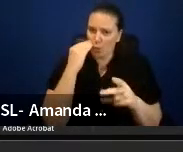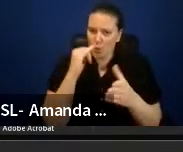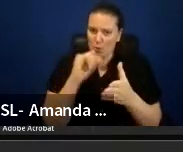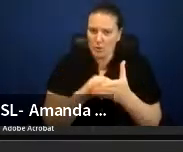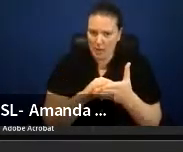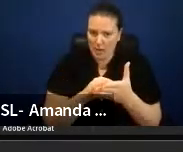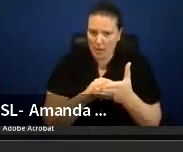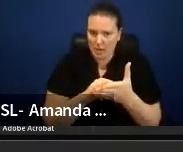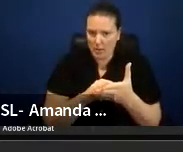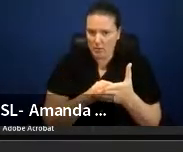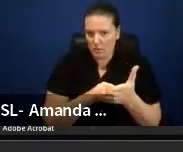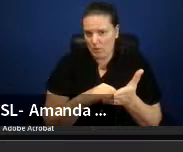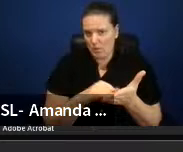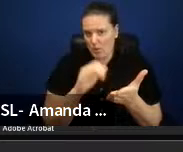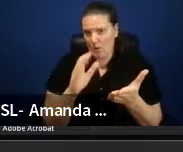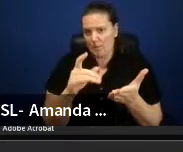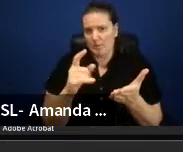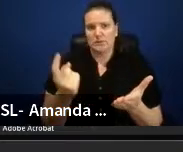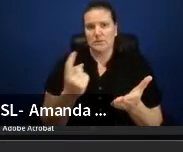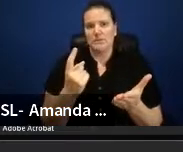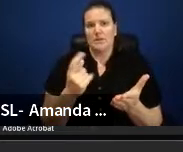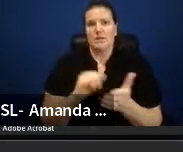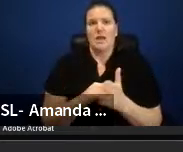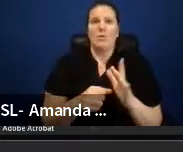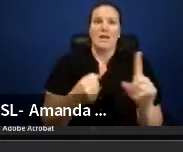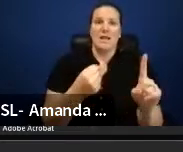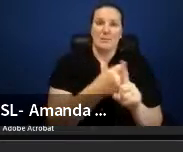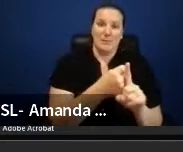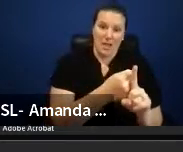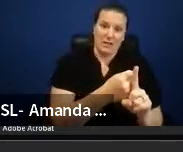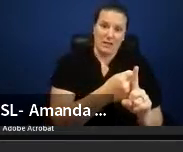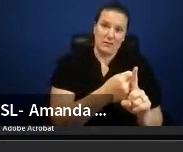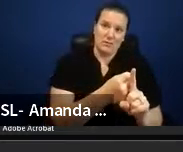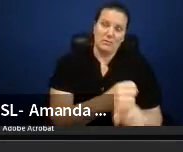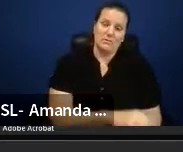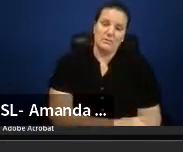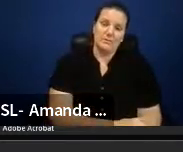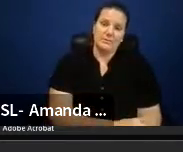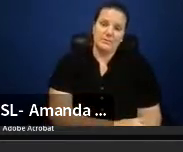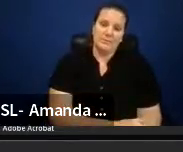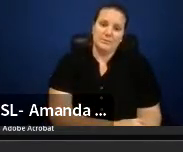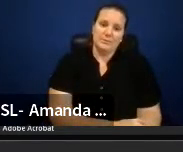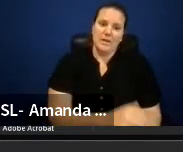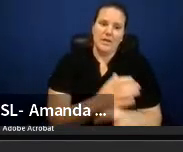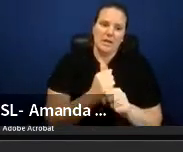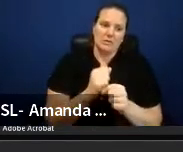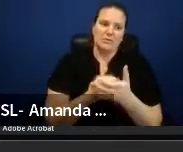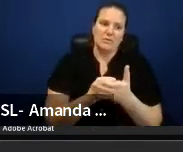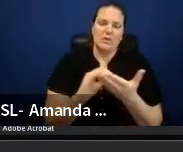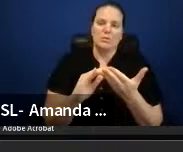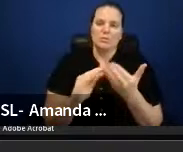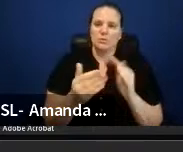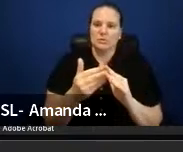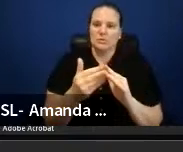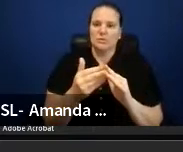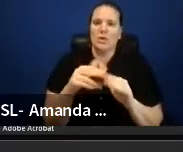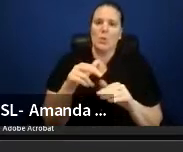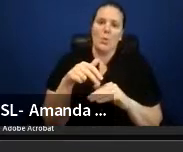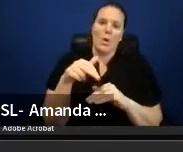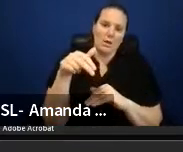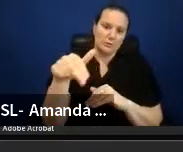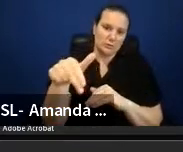that is gonna be impactful, and getting to that community that walks across the